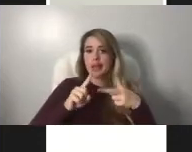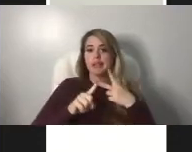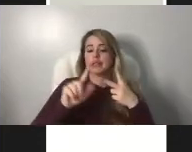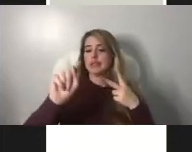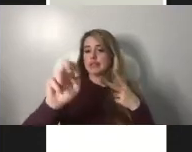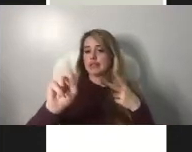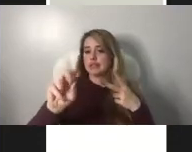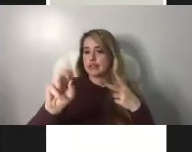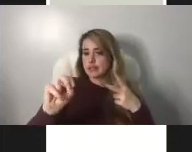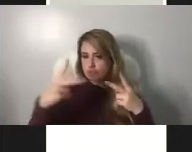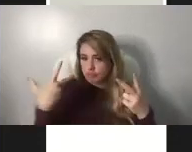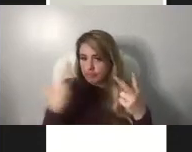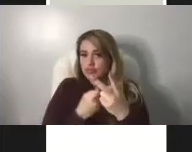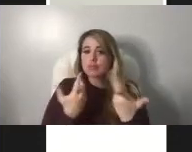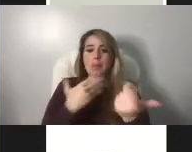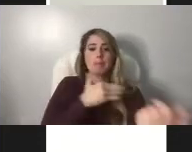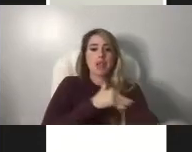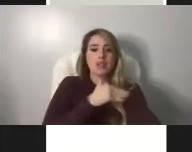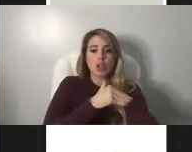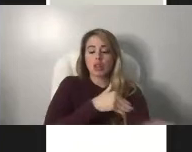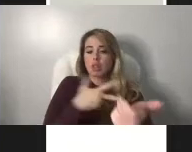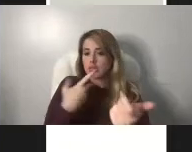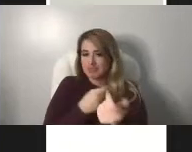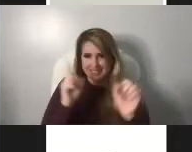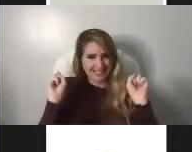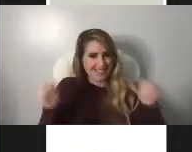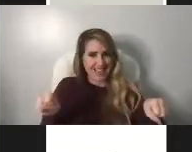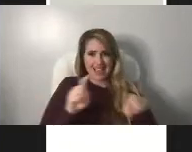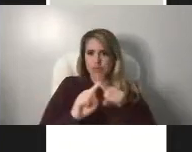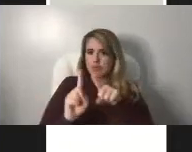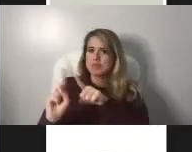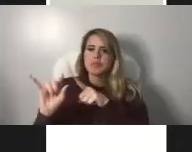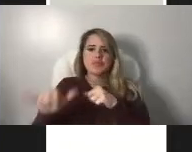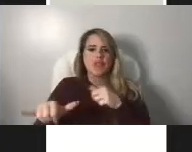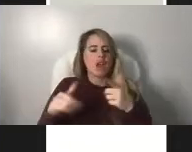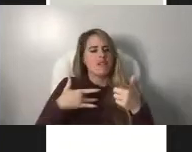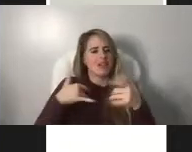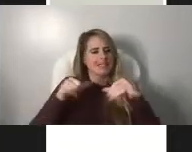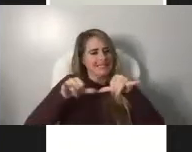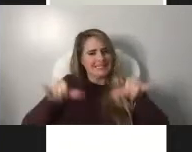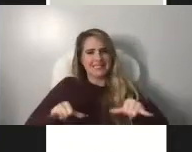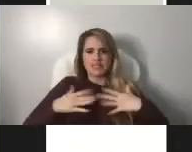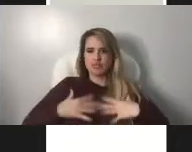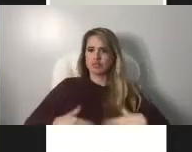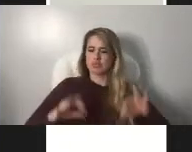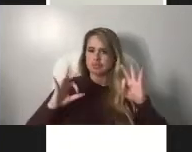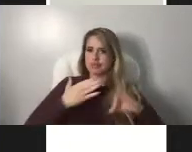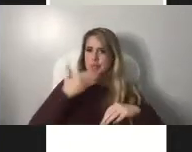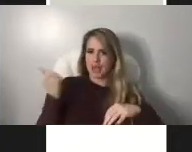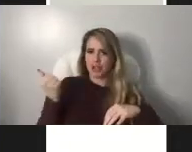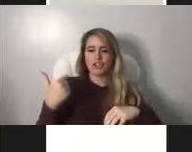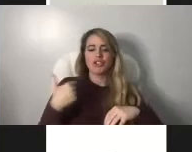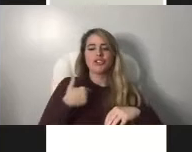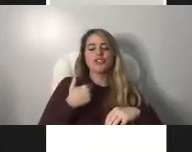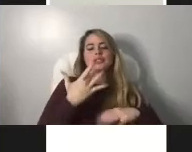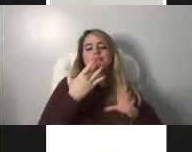can inject it into muscle or soft tissue to have more of a systemic effect. I'm alluding more towards the type